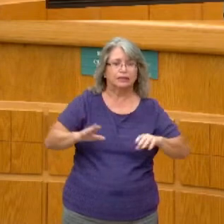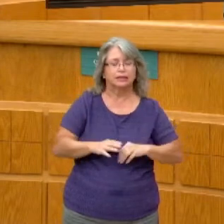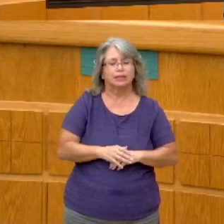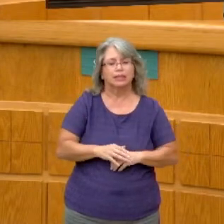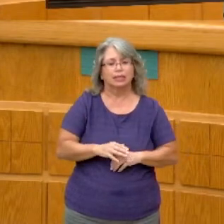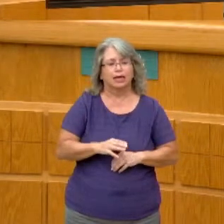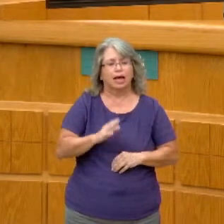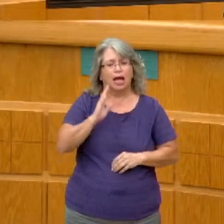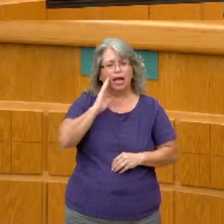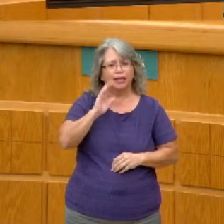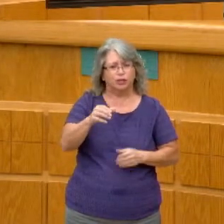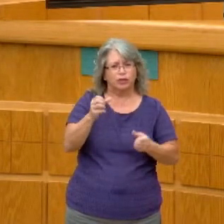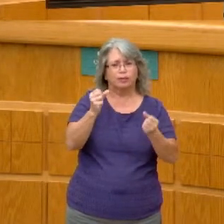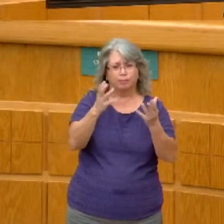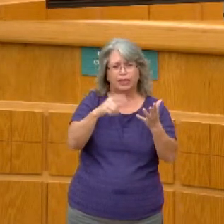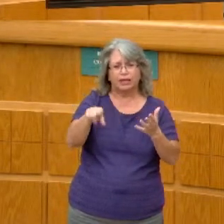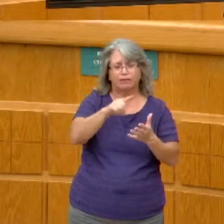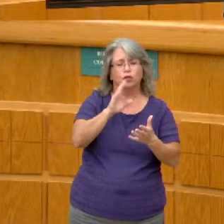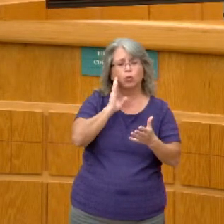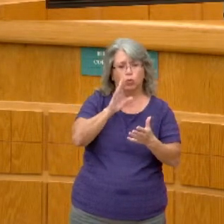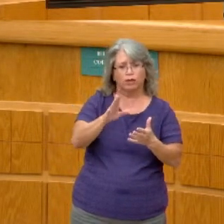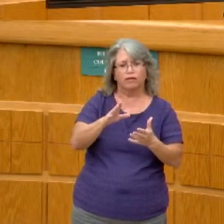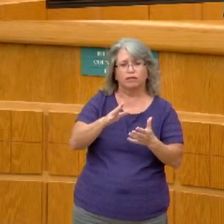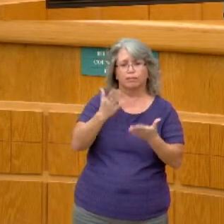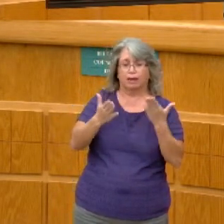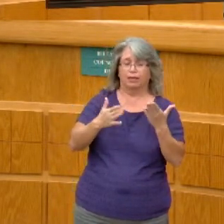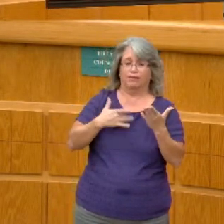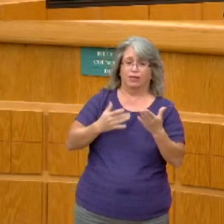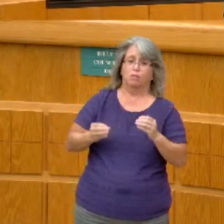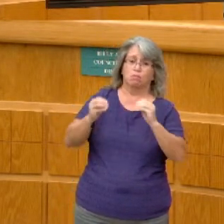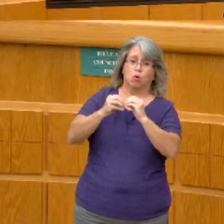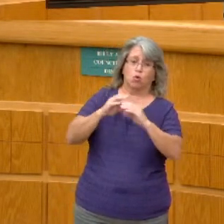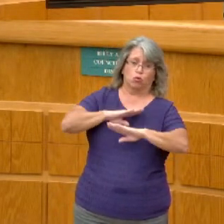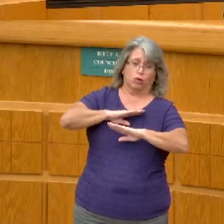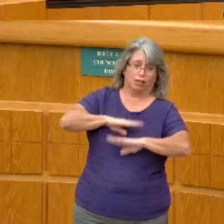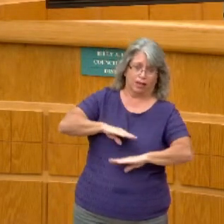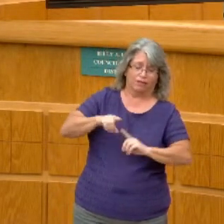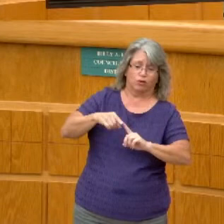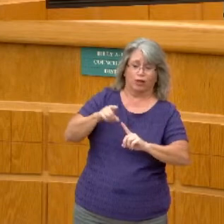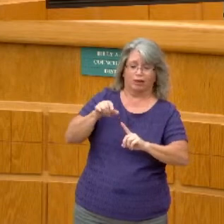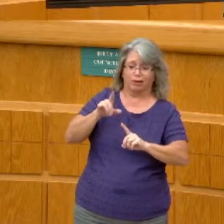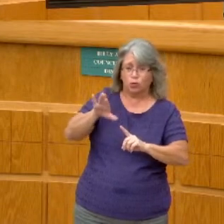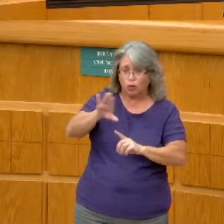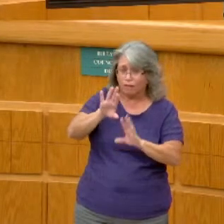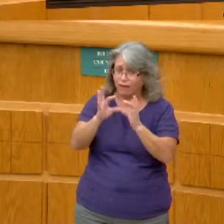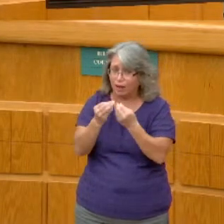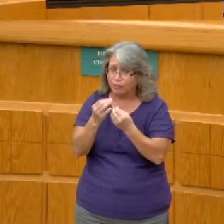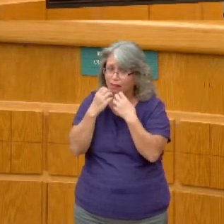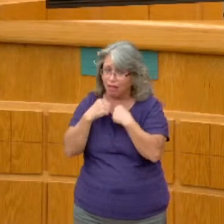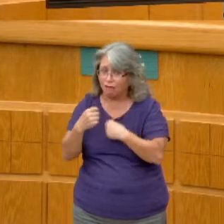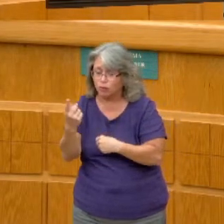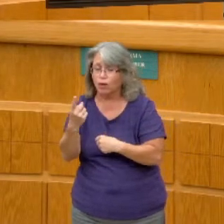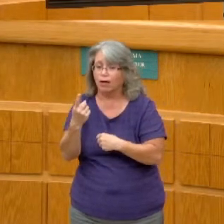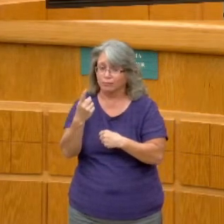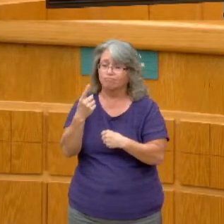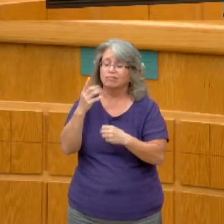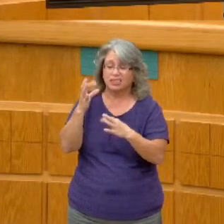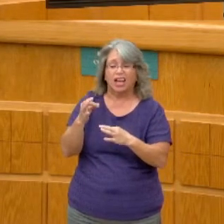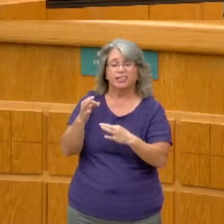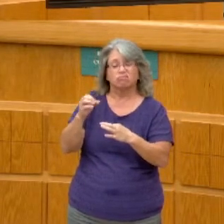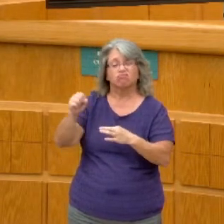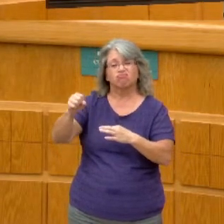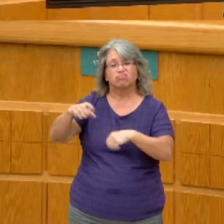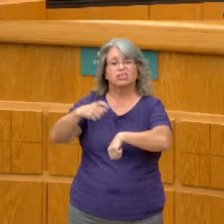loved one in your family decides it's time to get vaccinated. And if you do, I hope that you share your story with